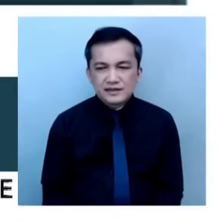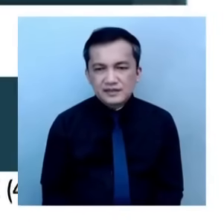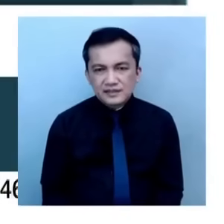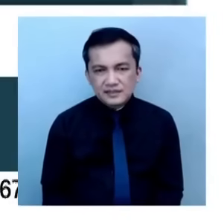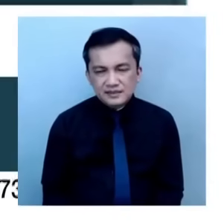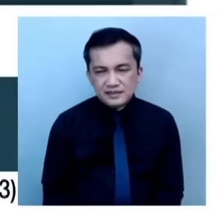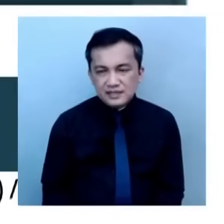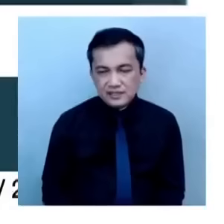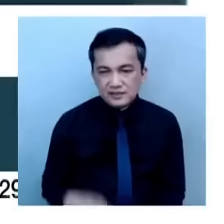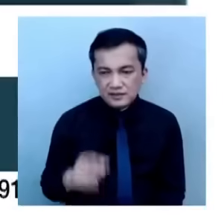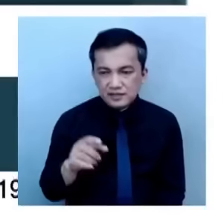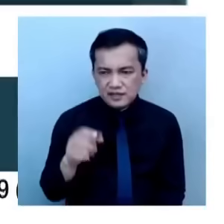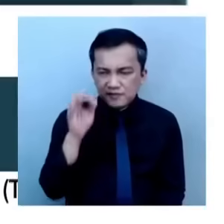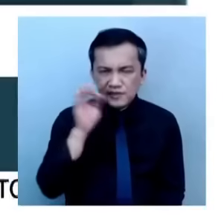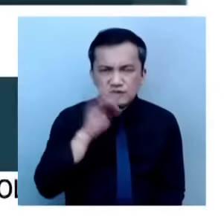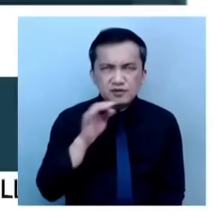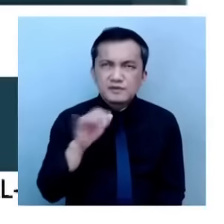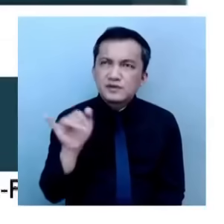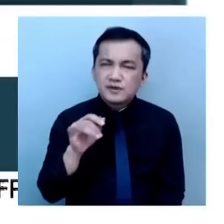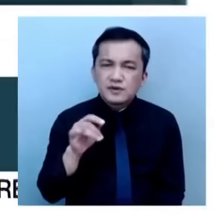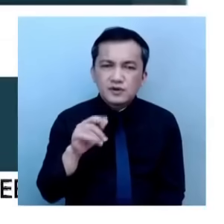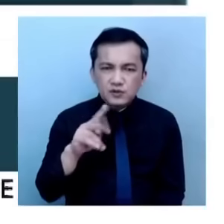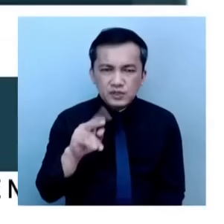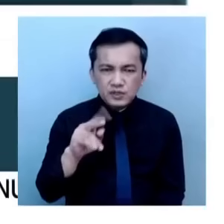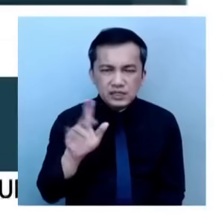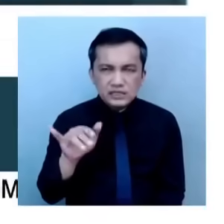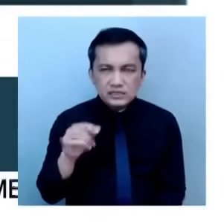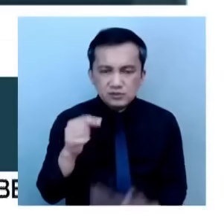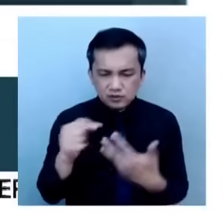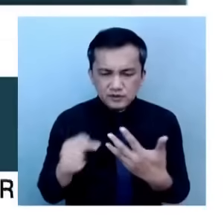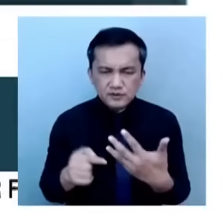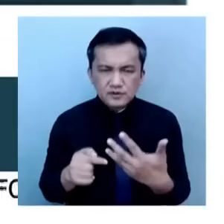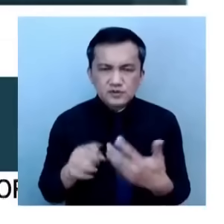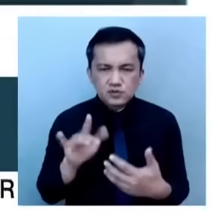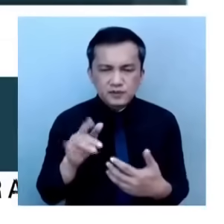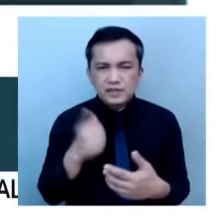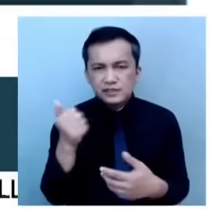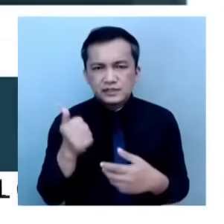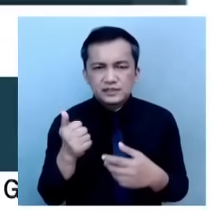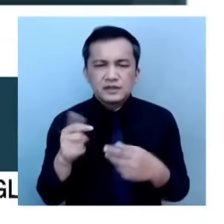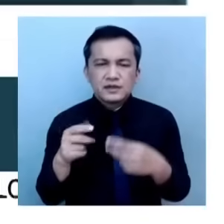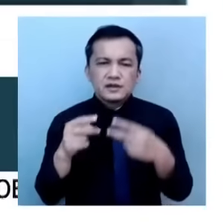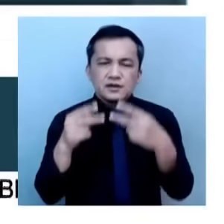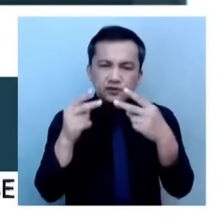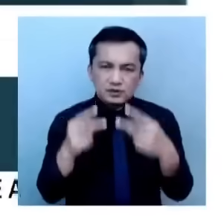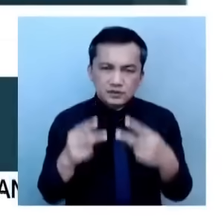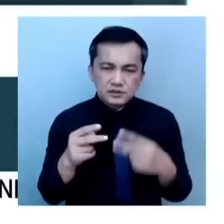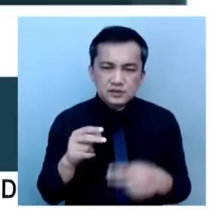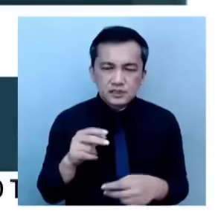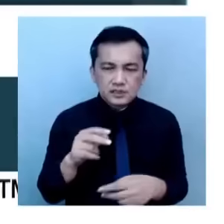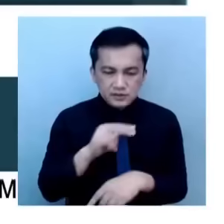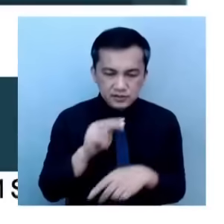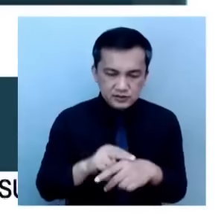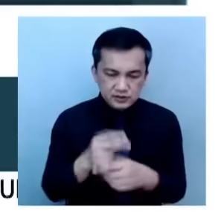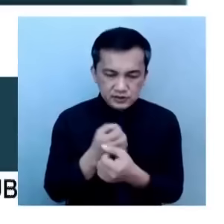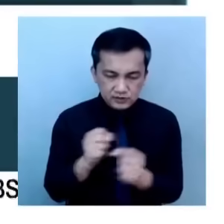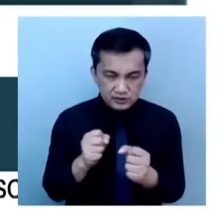Bulatlat, Pinoy Weekly, and 25 other websites, the National Security Council, when, as you